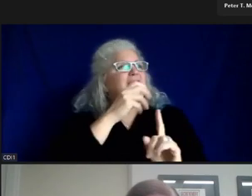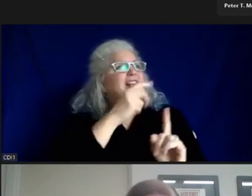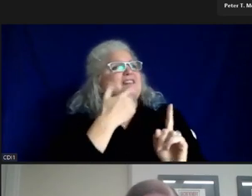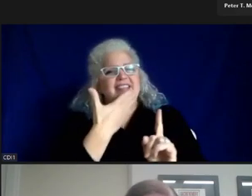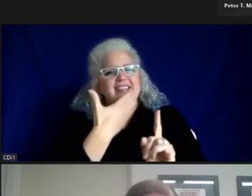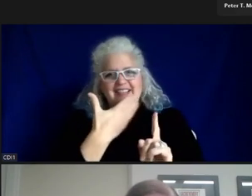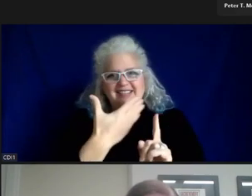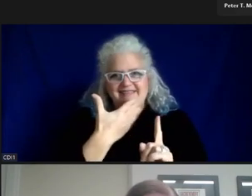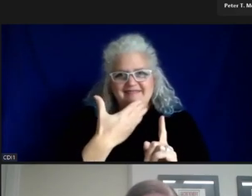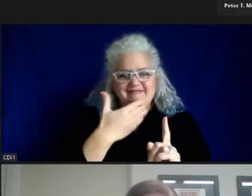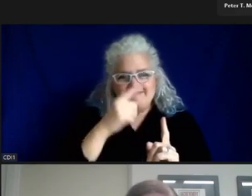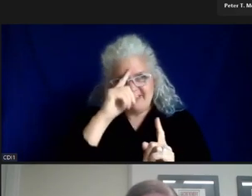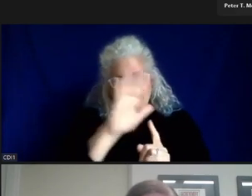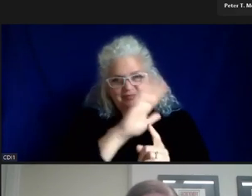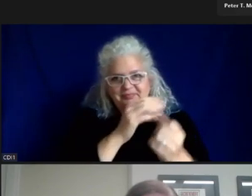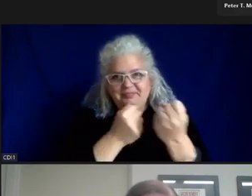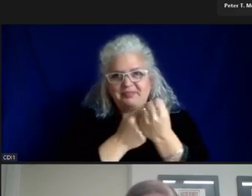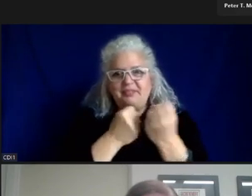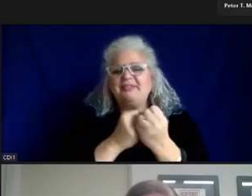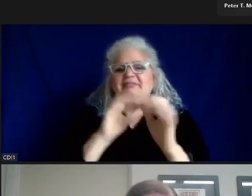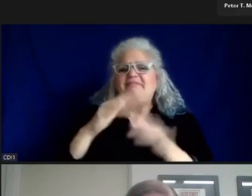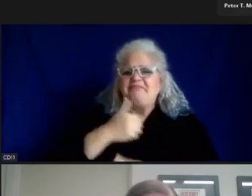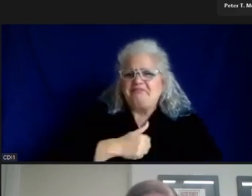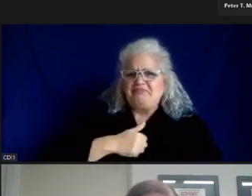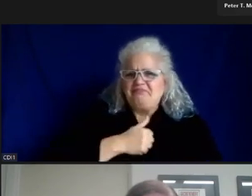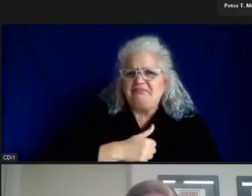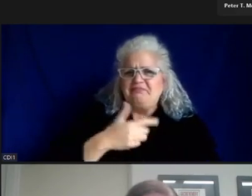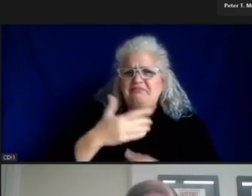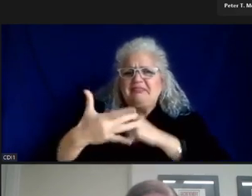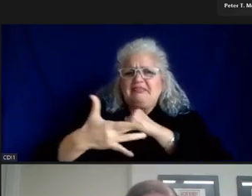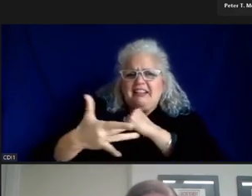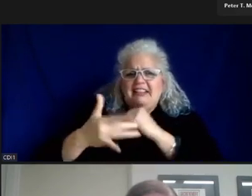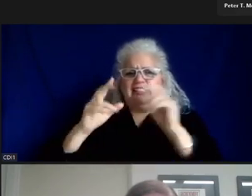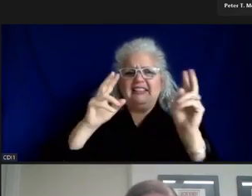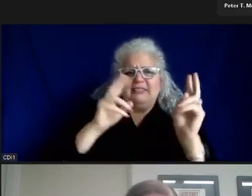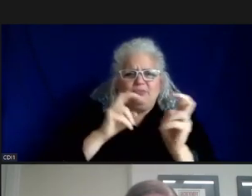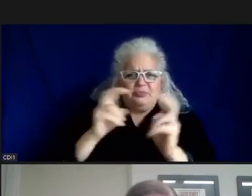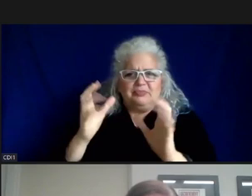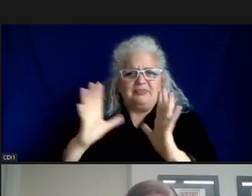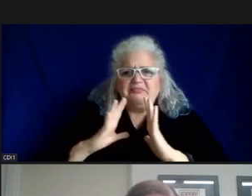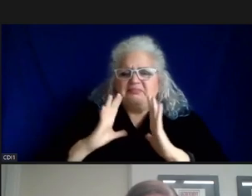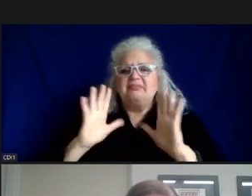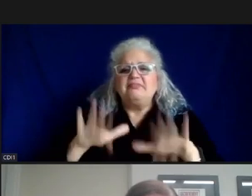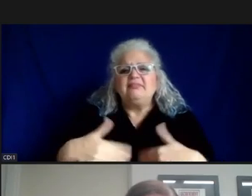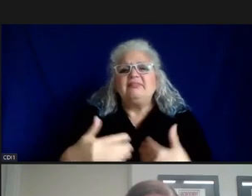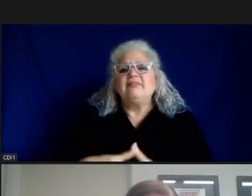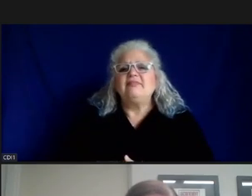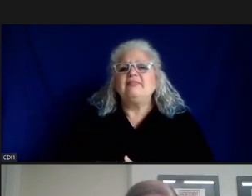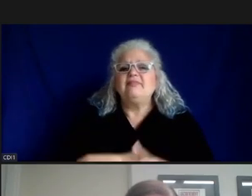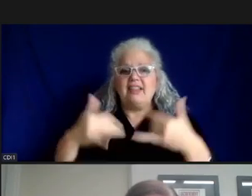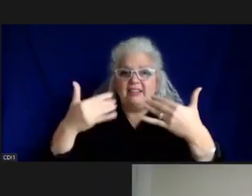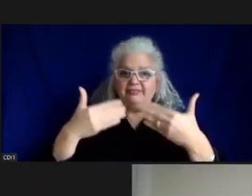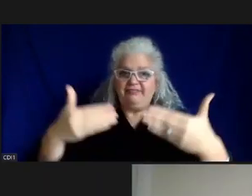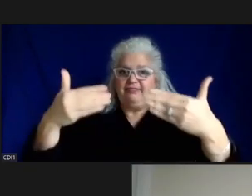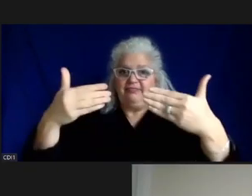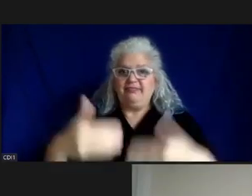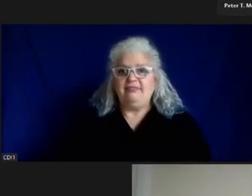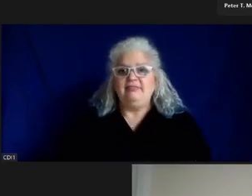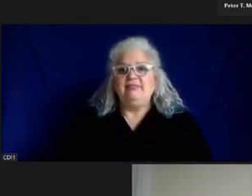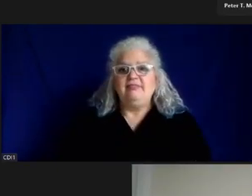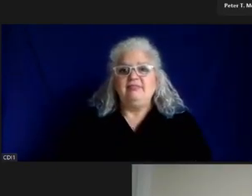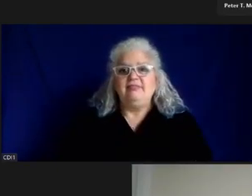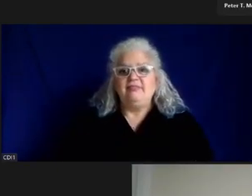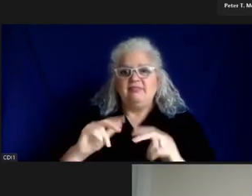folks, I had a little bit of a technical issue, but here we go now. All right, so over to you, Peter. Good